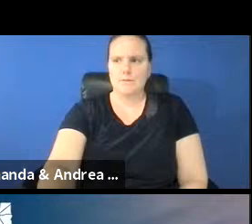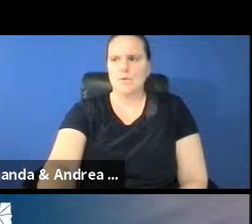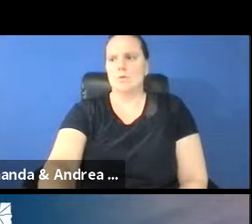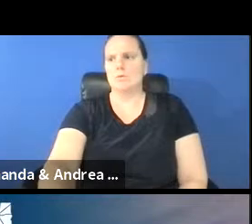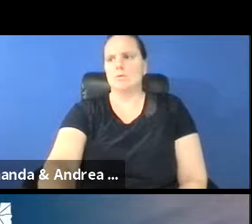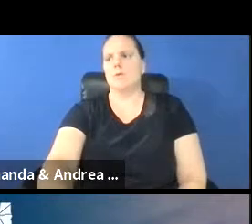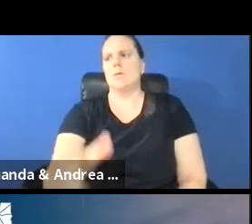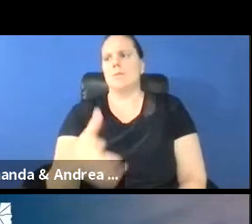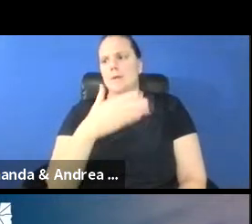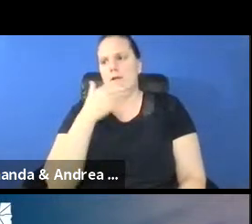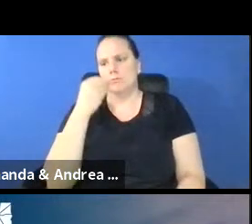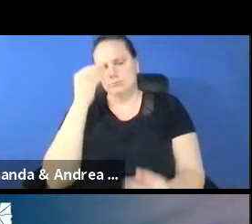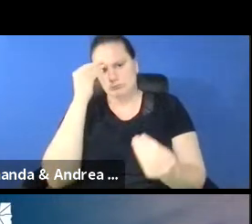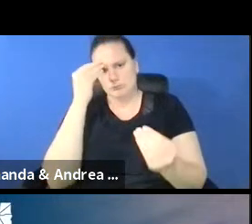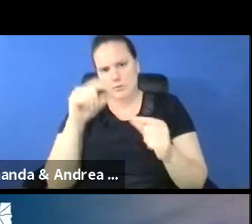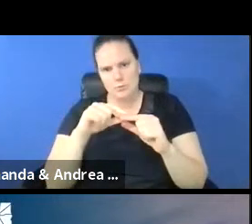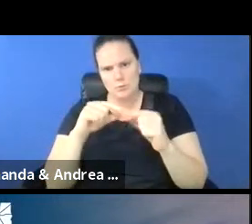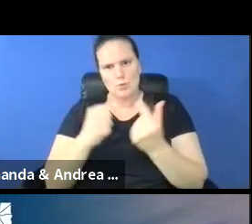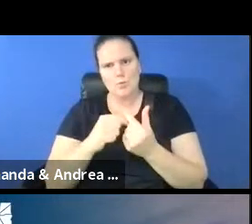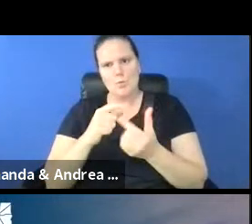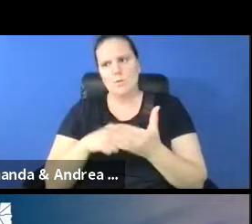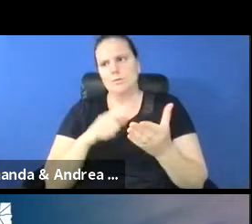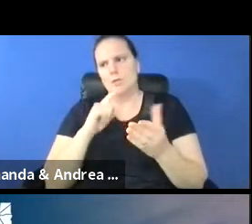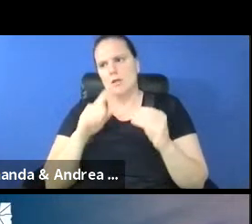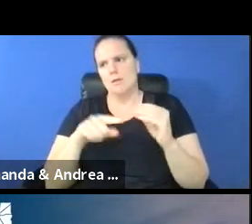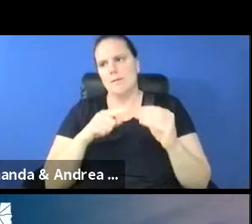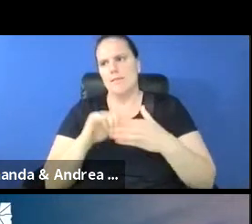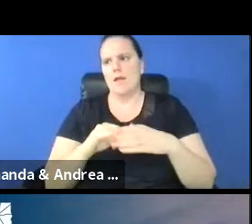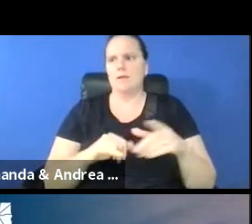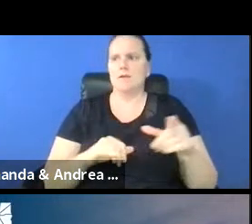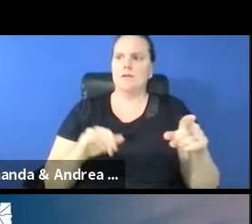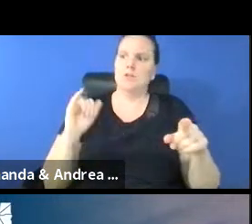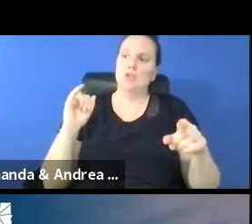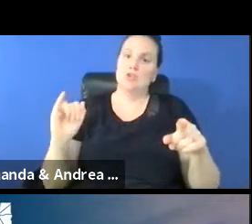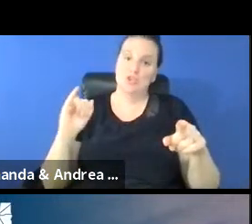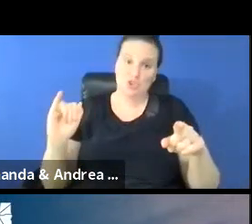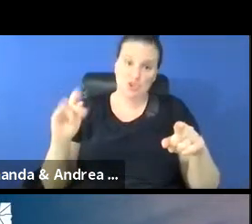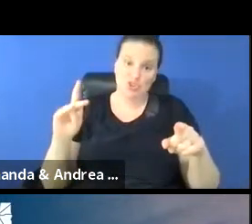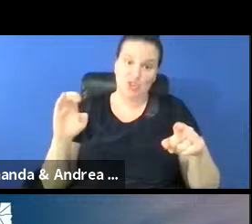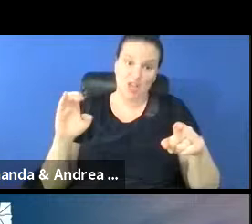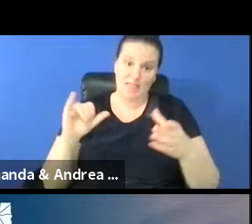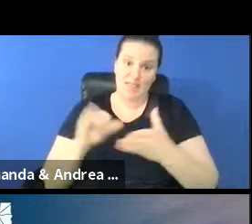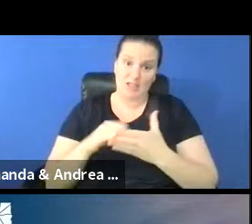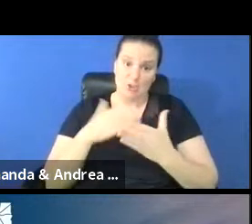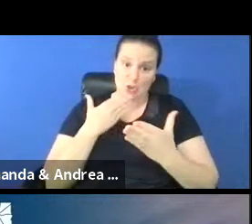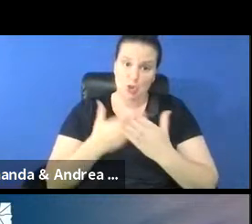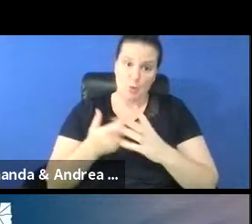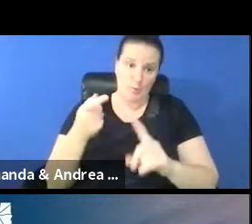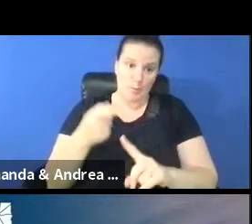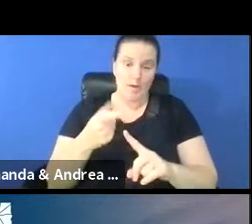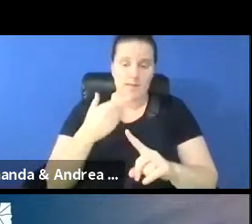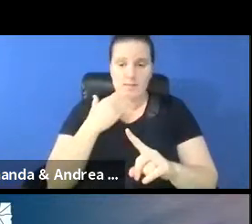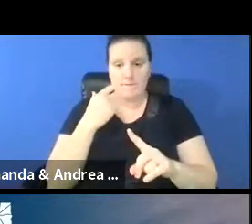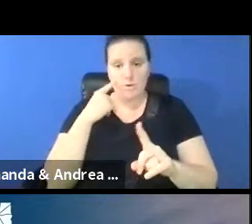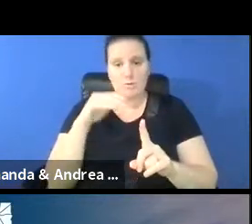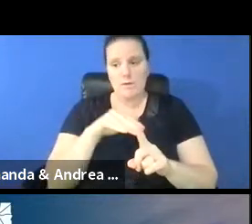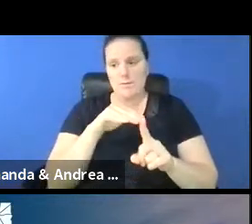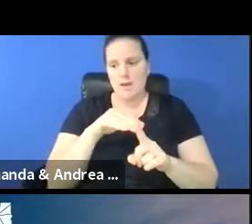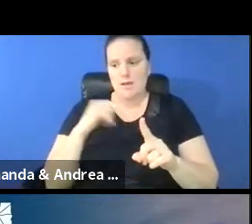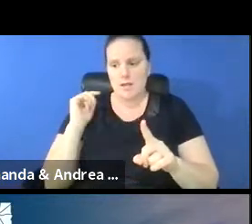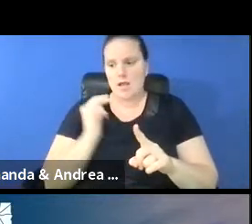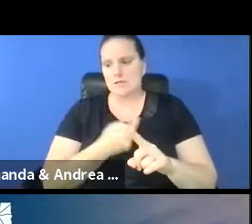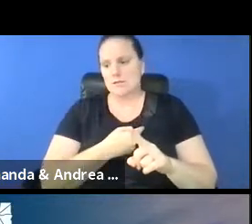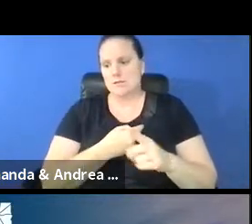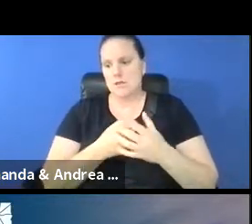what we're talking about. That's a really good point, Jake. And yes, thank you for reminding us